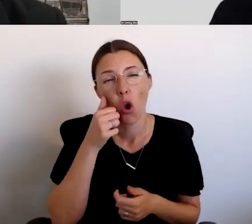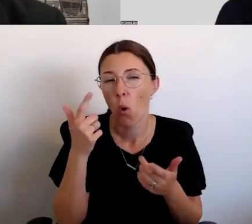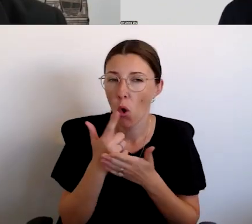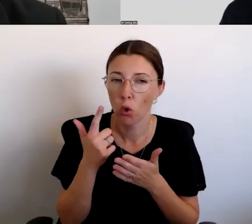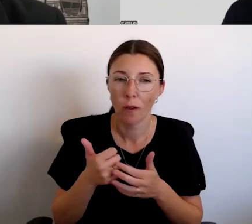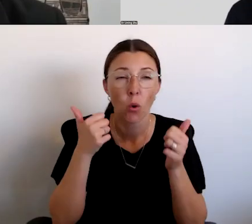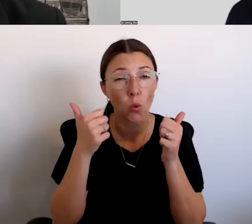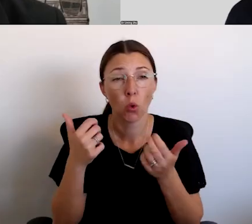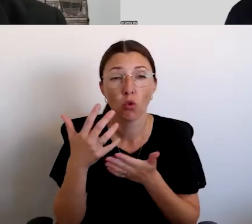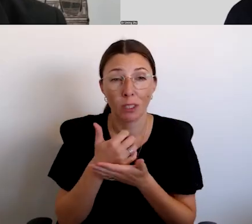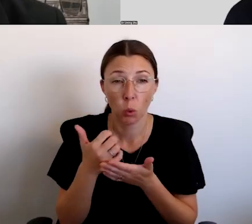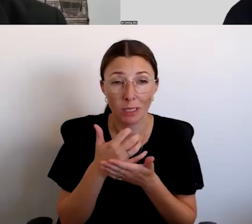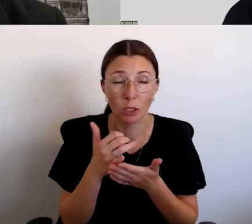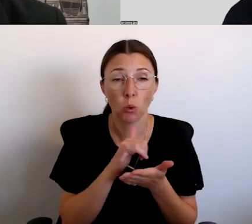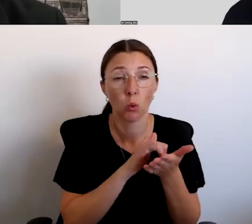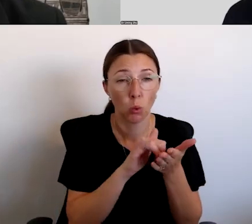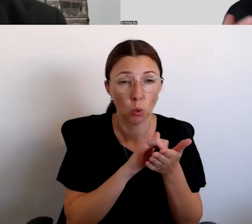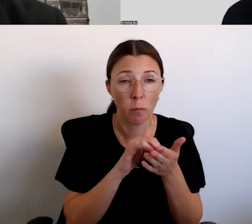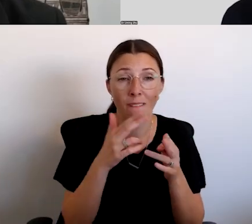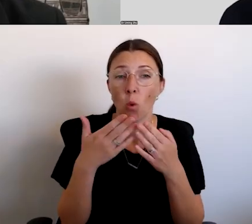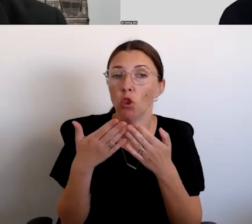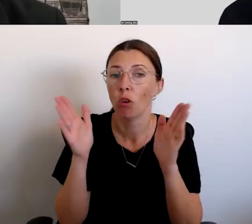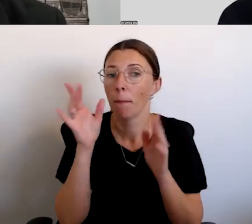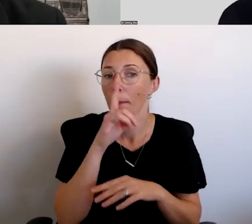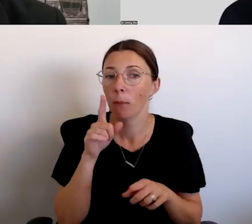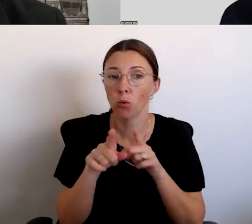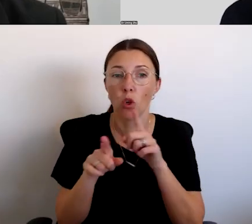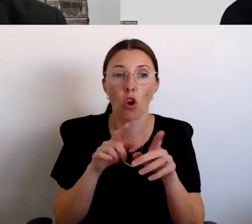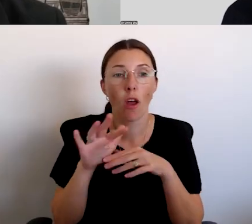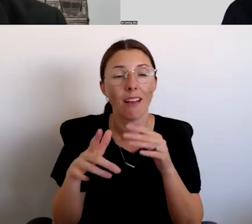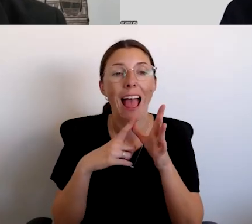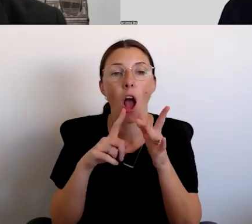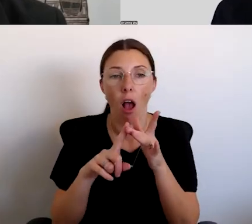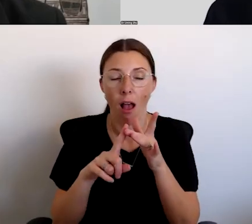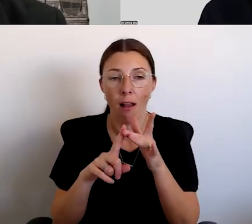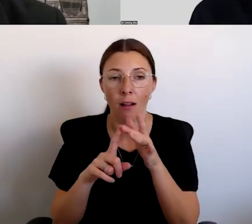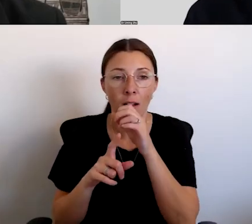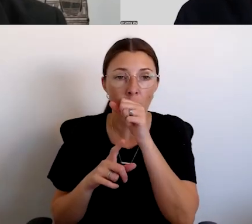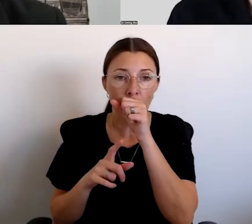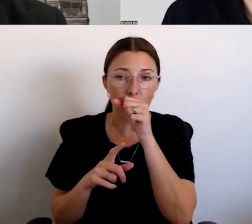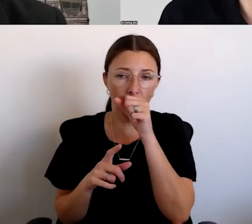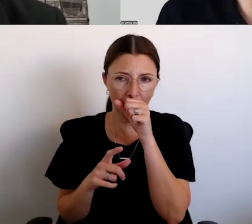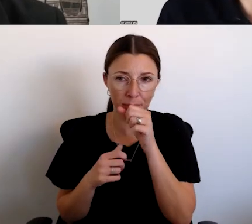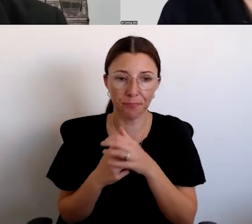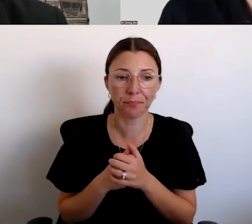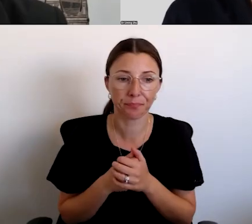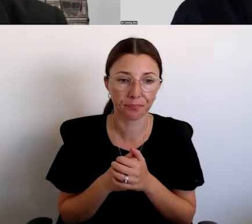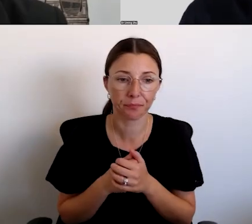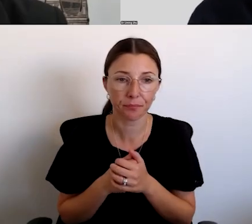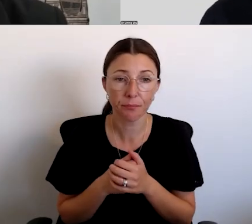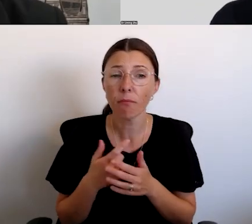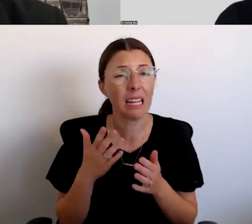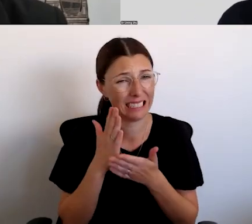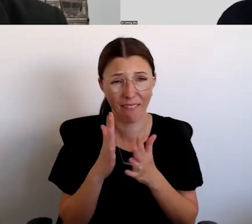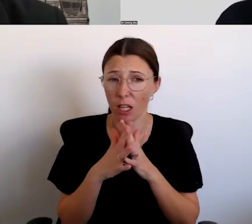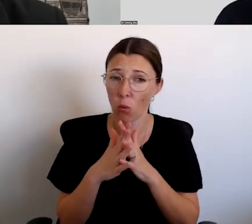on YouTube and other for general audience to learn what is AI, how to work that. It's definitely worth looking at. I'm not